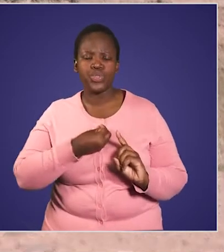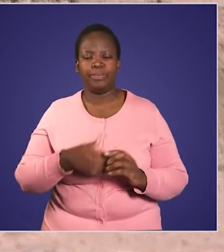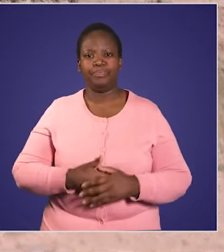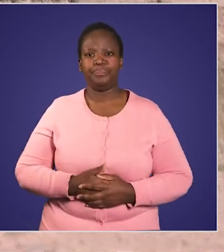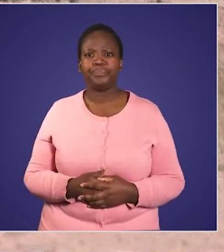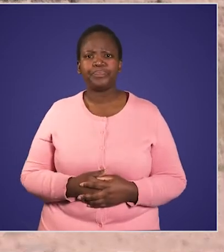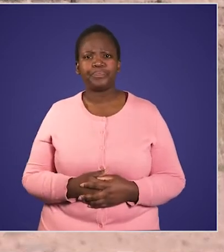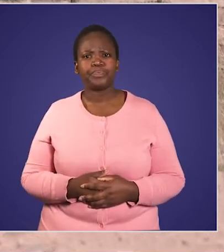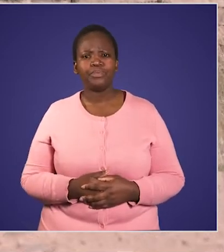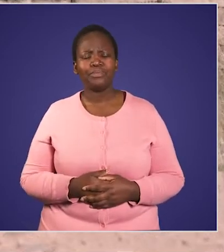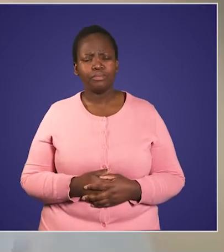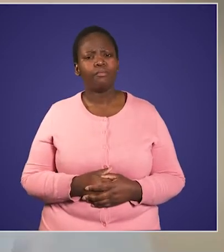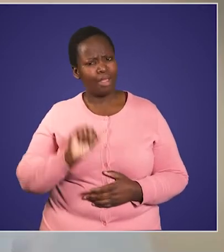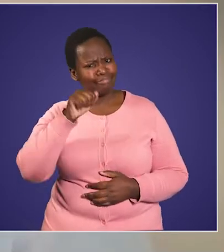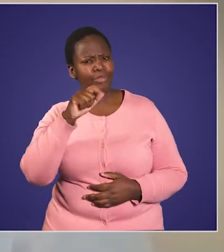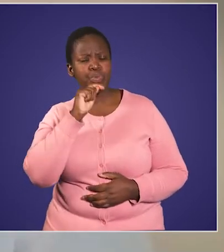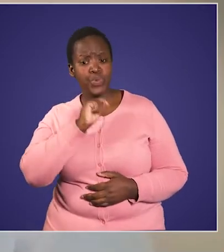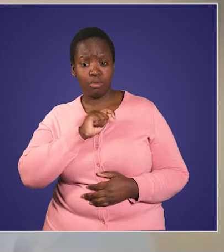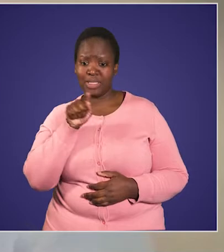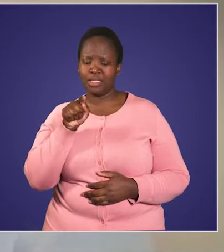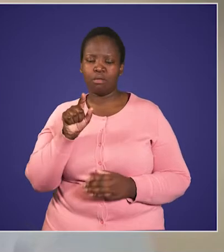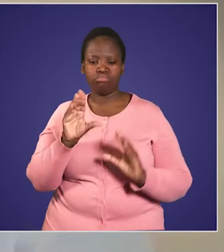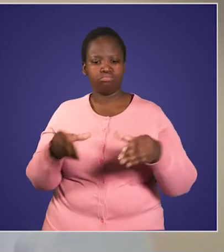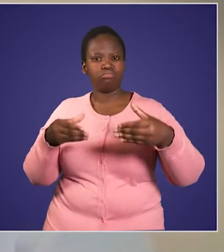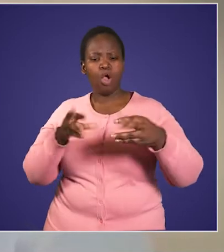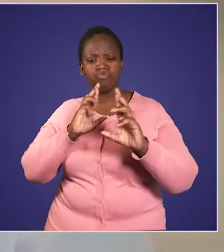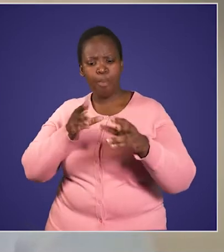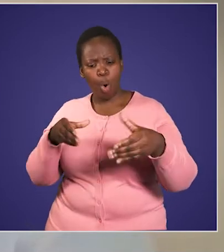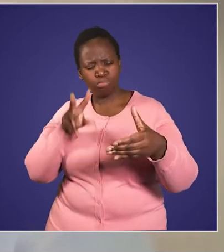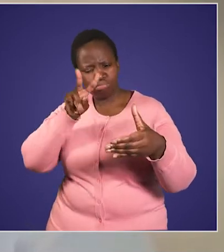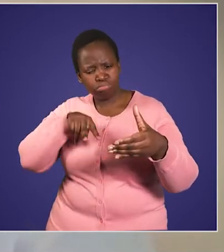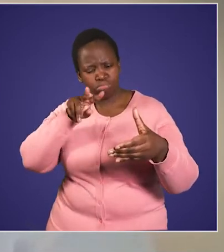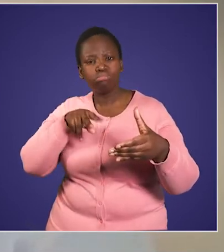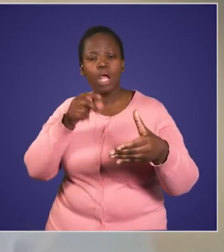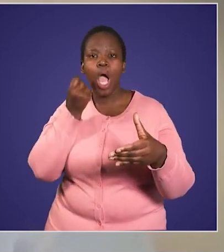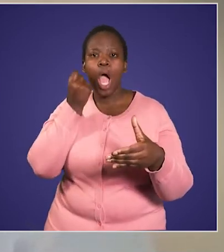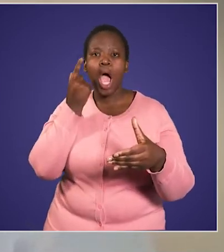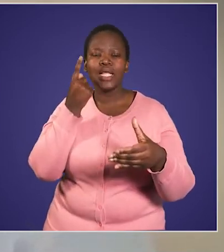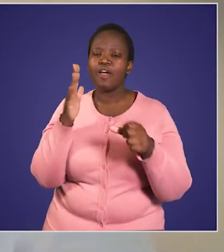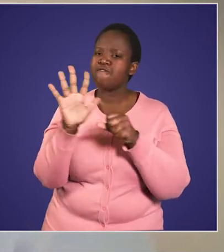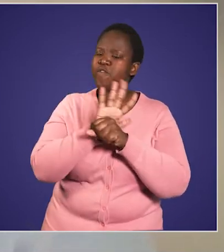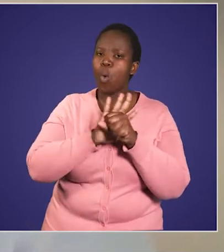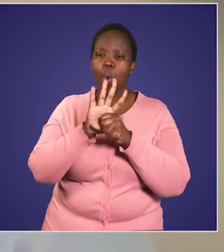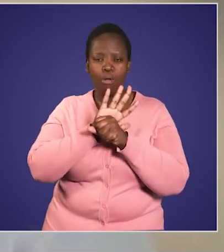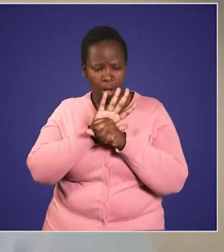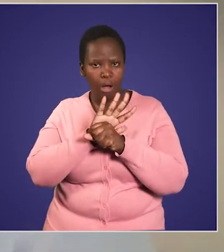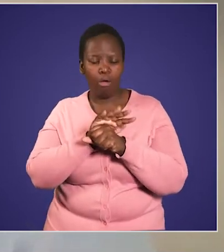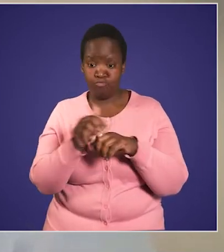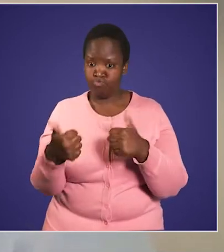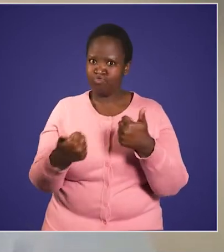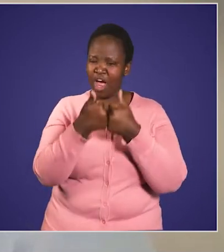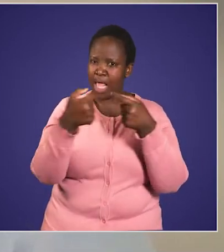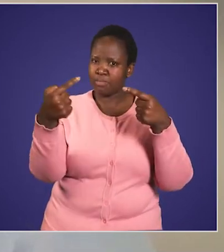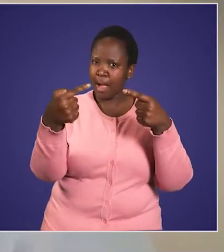true that such reports help us to understand the magnitude of the challenges ahead